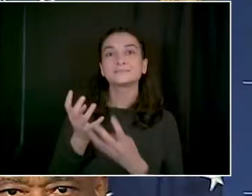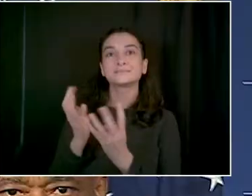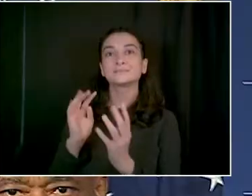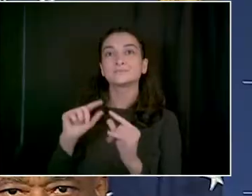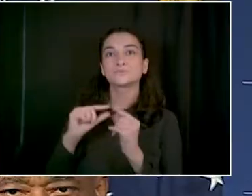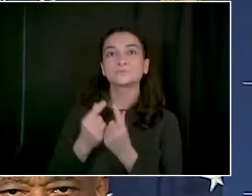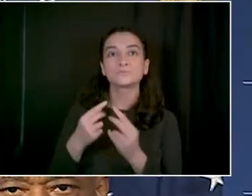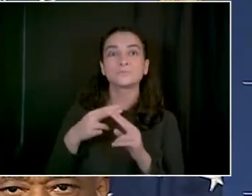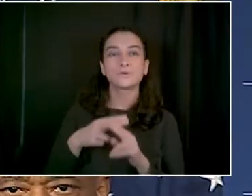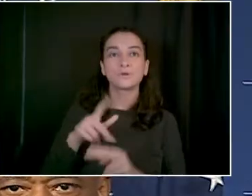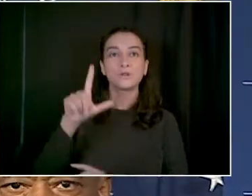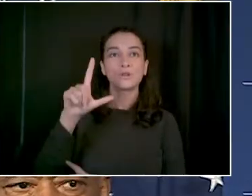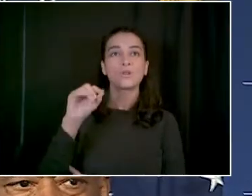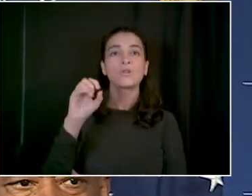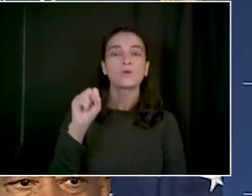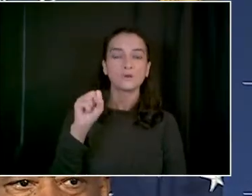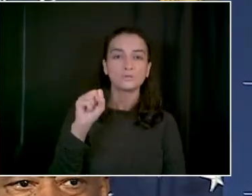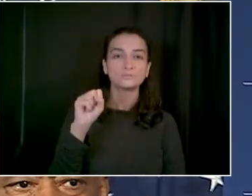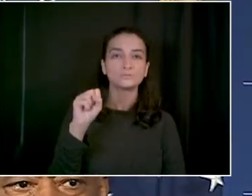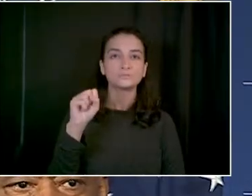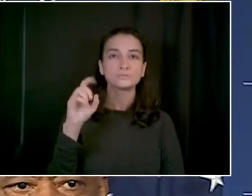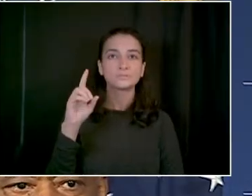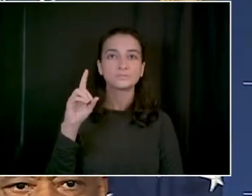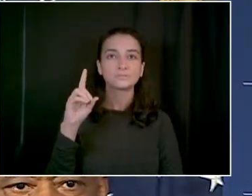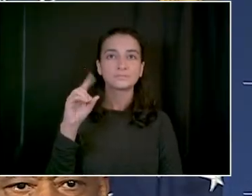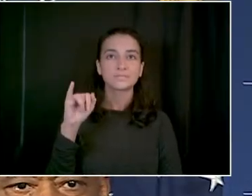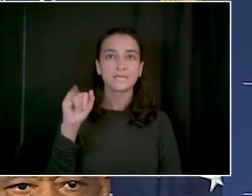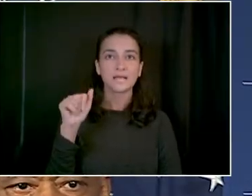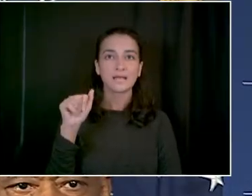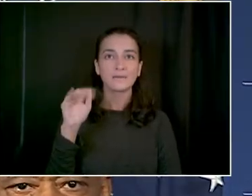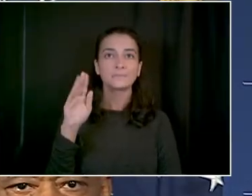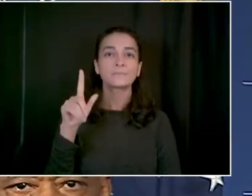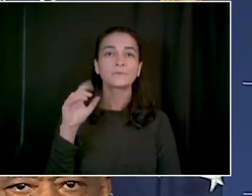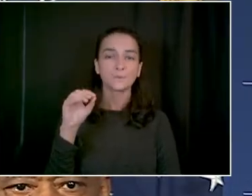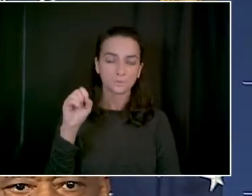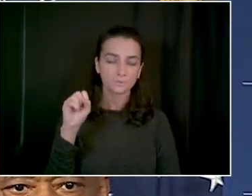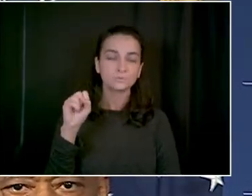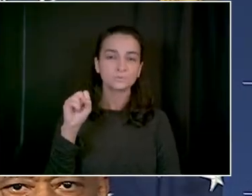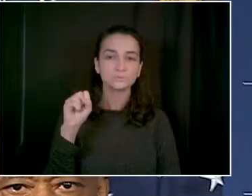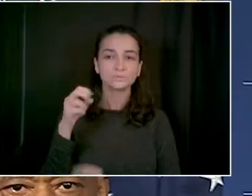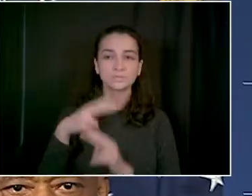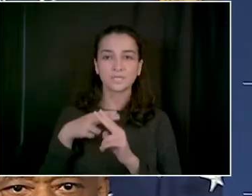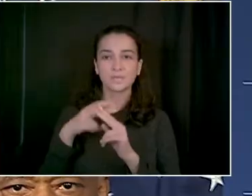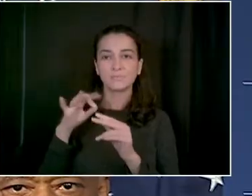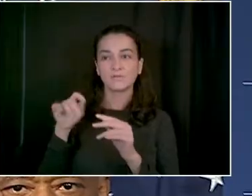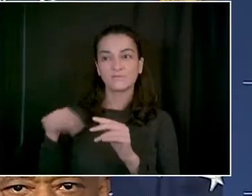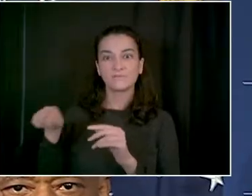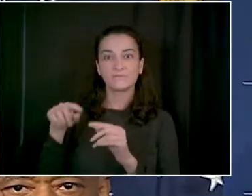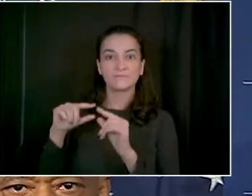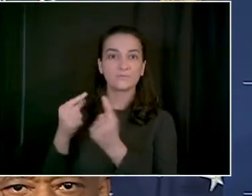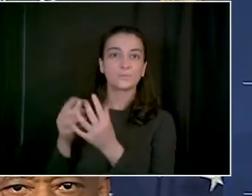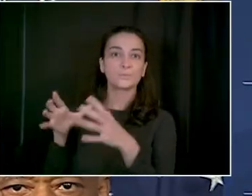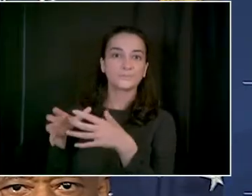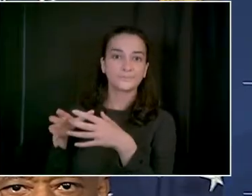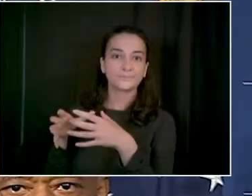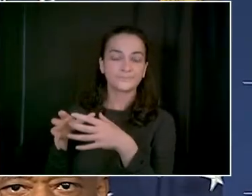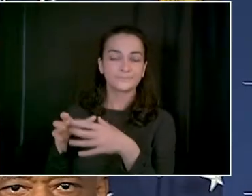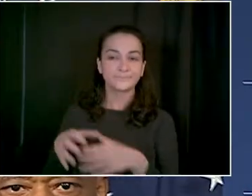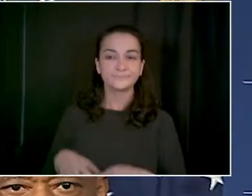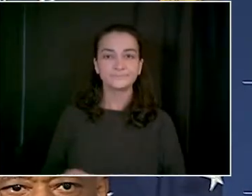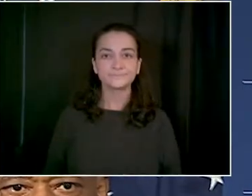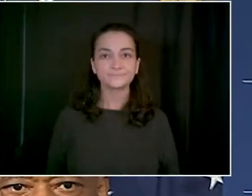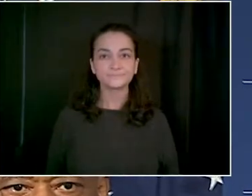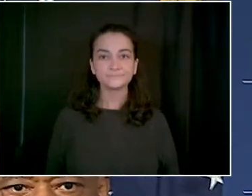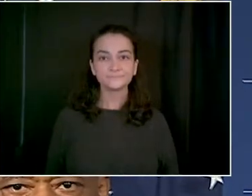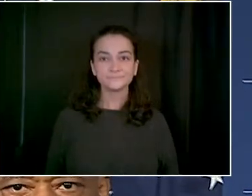Aragua. Several of them are listed in our gang database, and that's one of the reasons that we caught many of them so